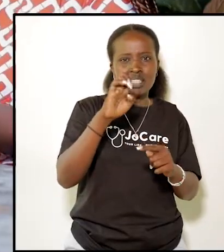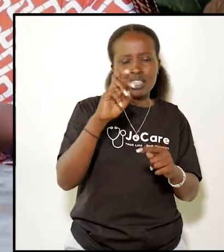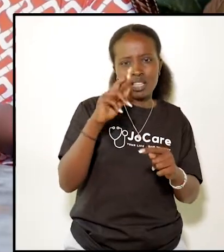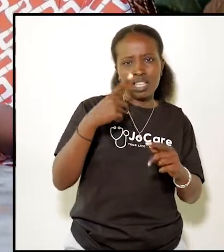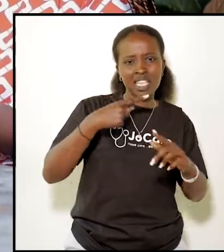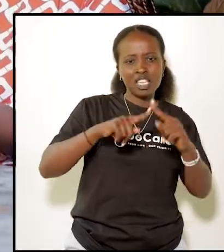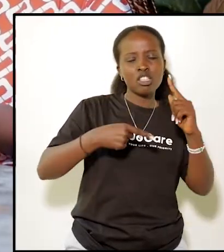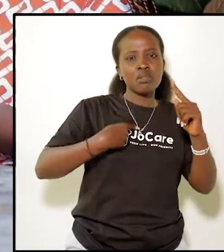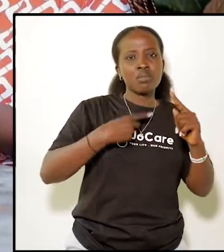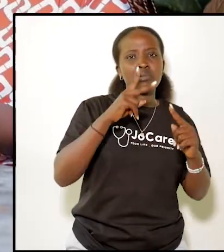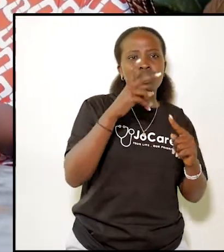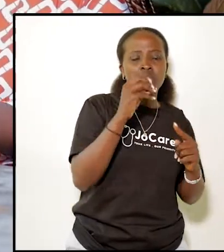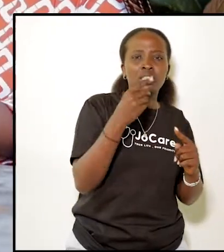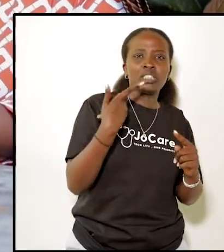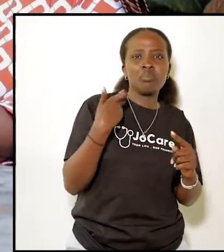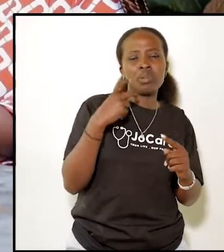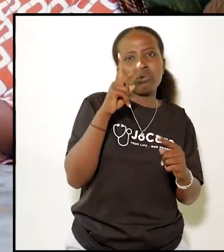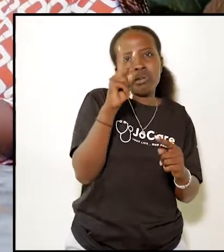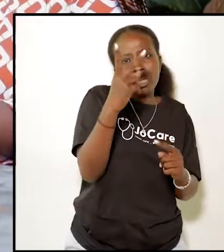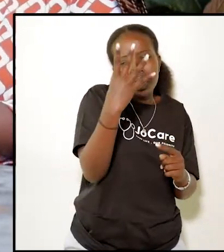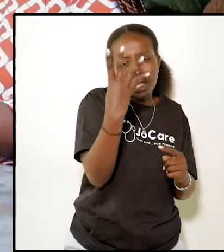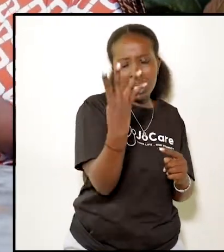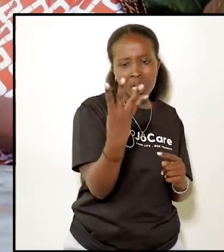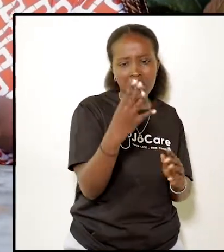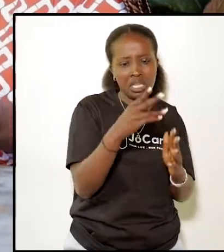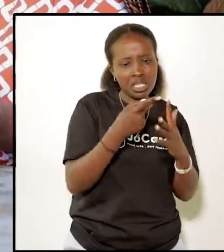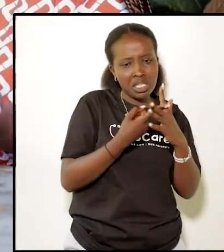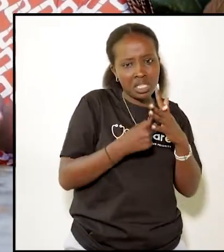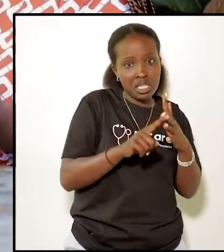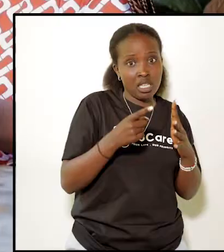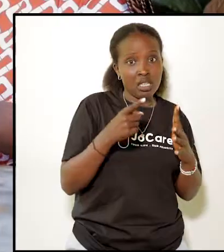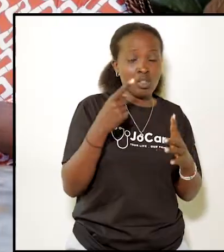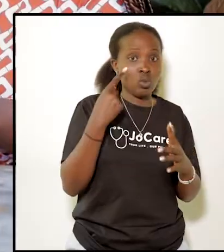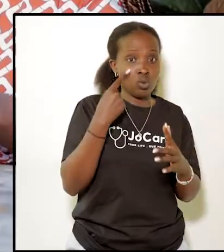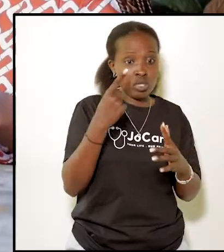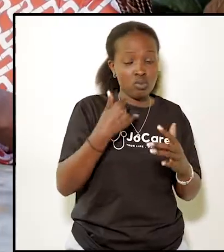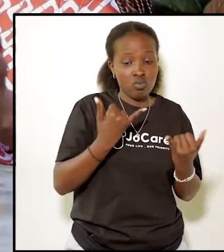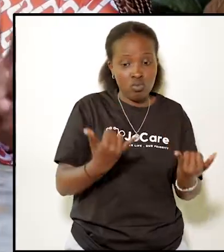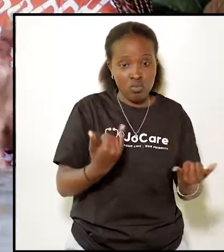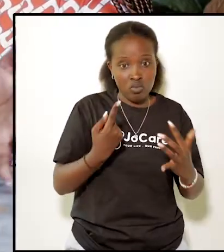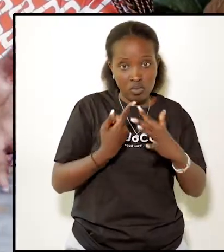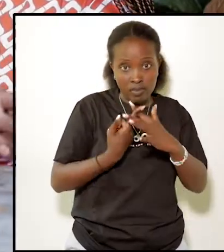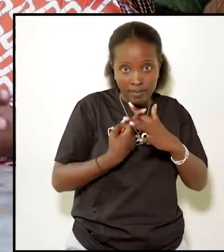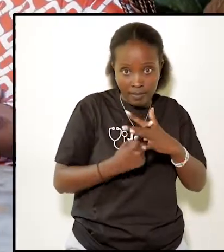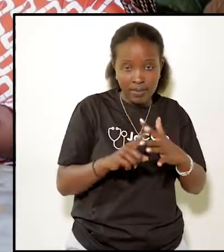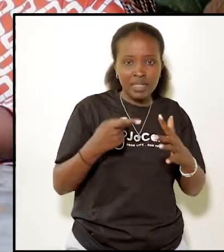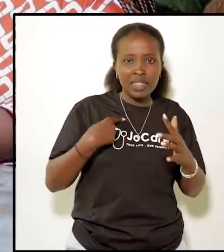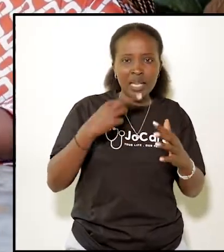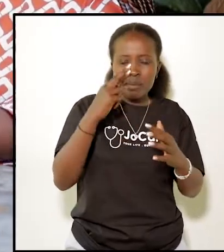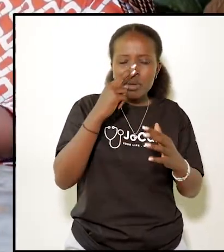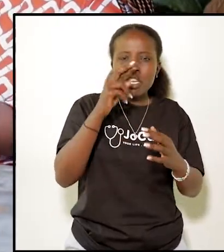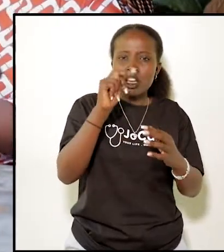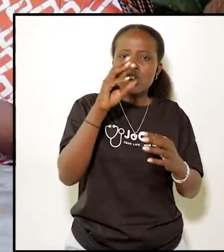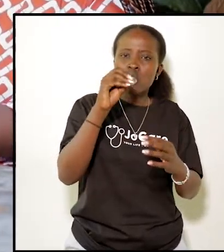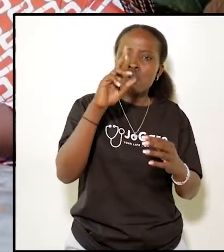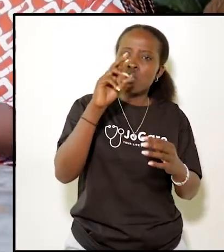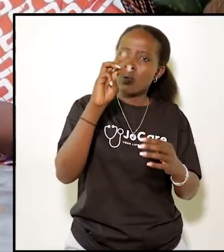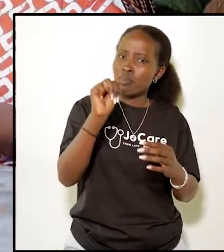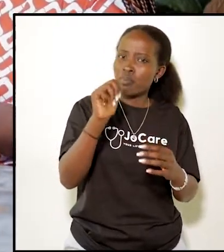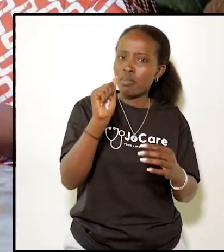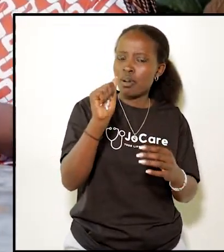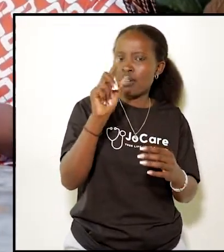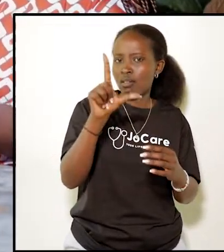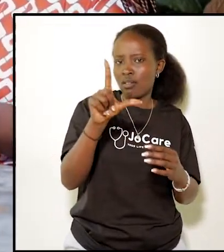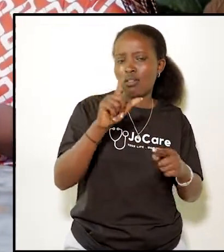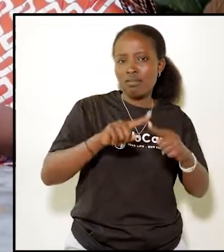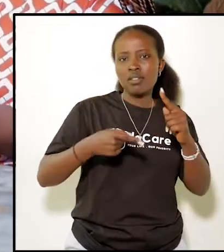no longer 28 days. Maybe it is 24, the other time it is 30. You see, it's still in the normal cycle,